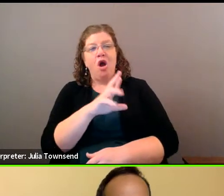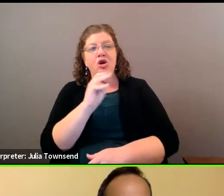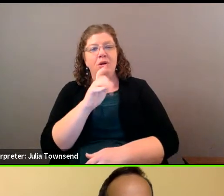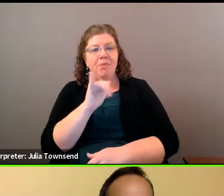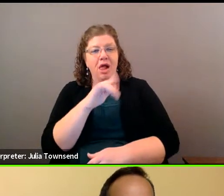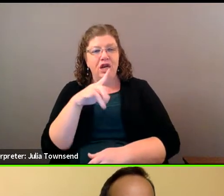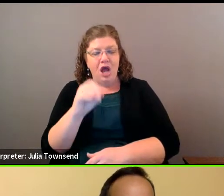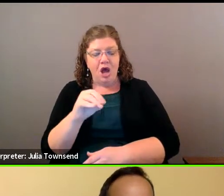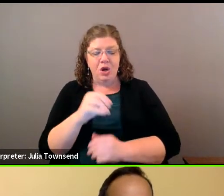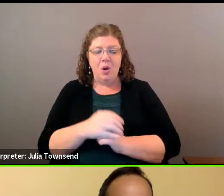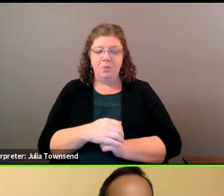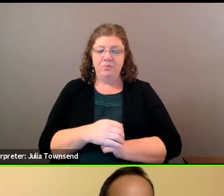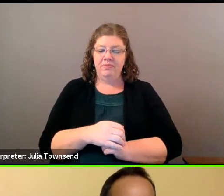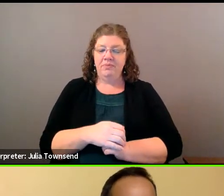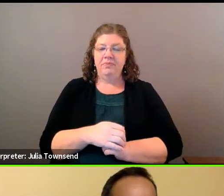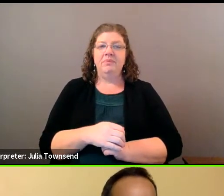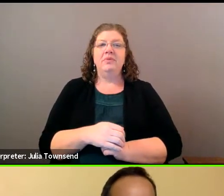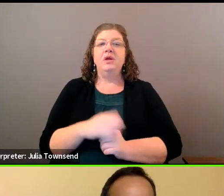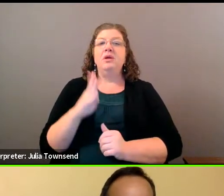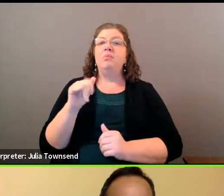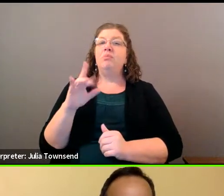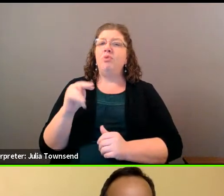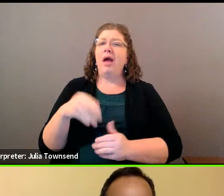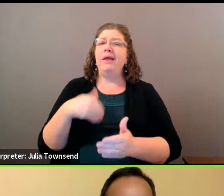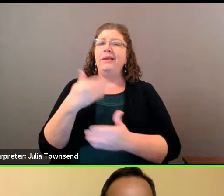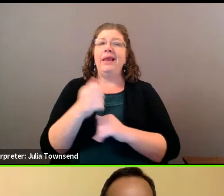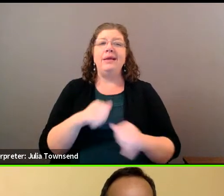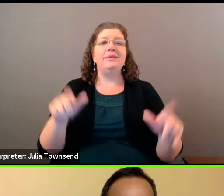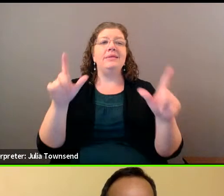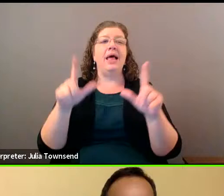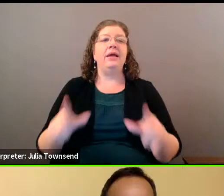Maldonado. Brian, you can go to the next slide.